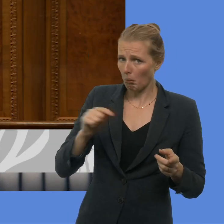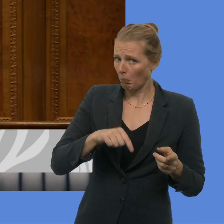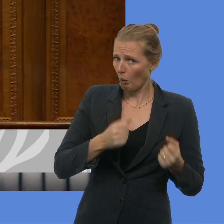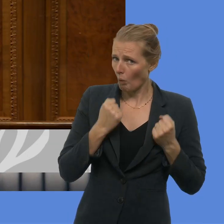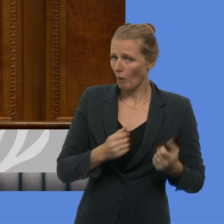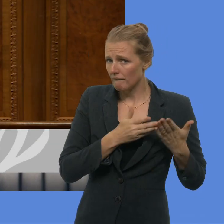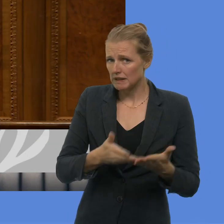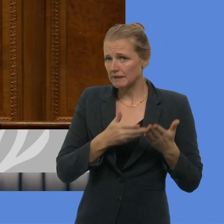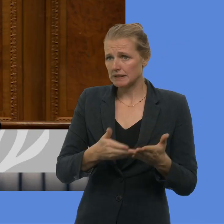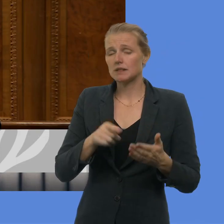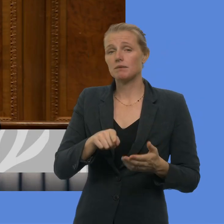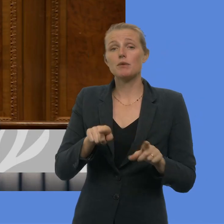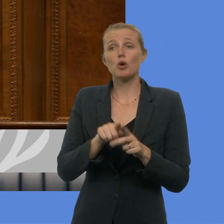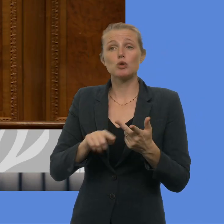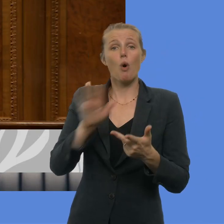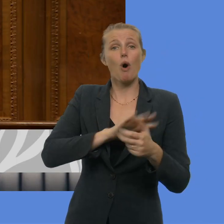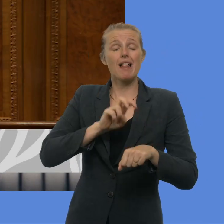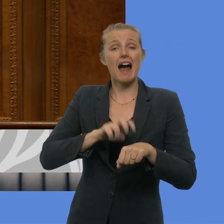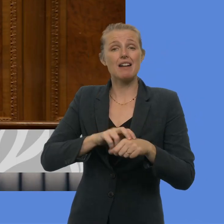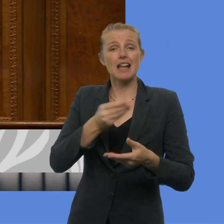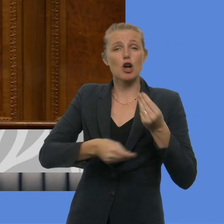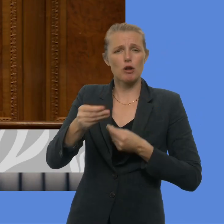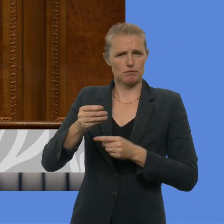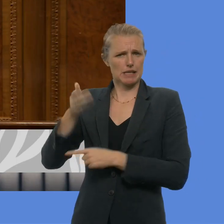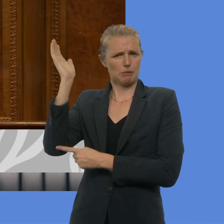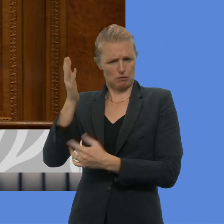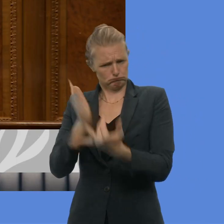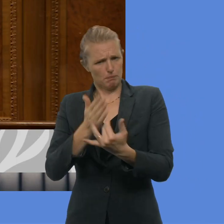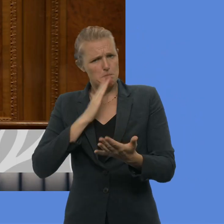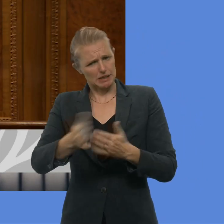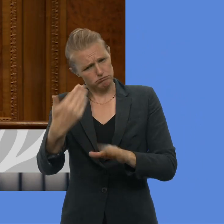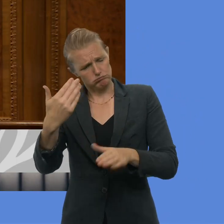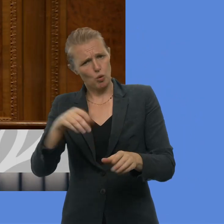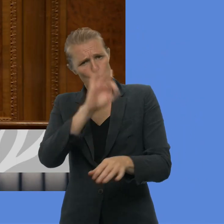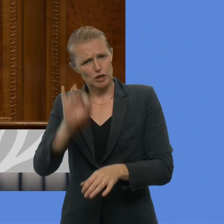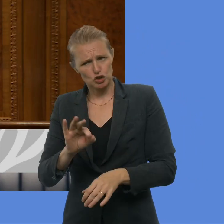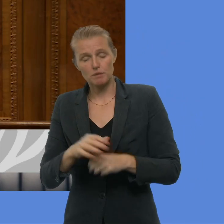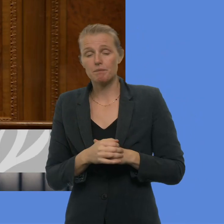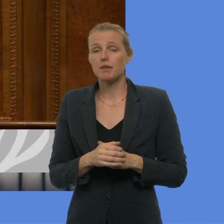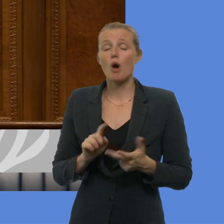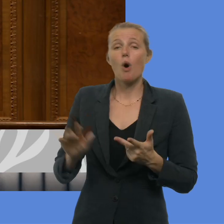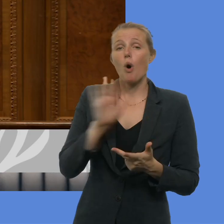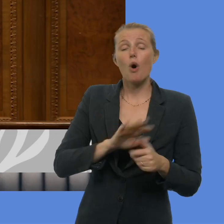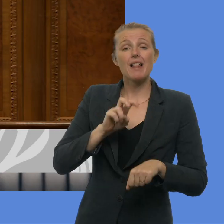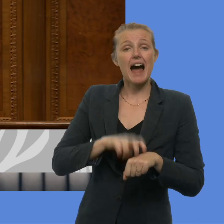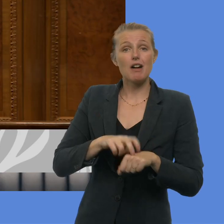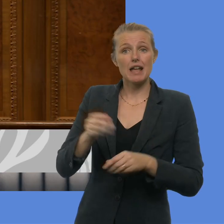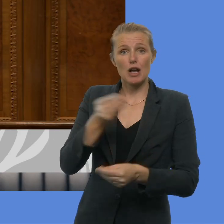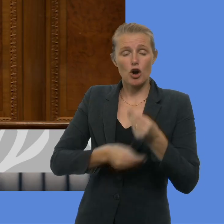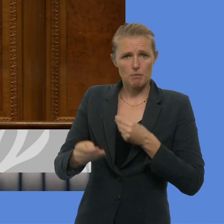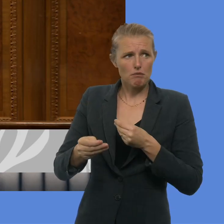in the context of the all-island economy, Mr. Kearney. In the context of the all-island economy, our exports are growing.